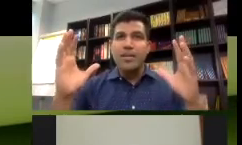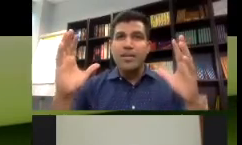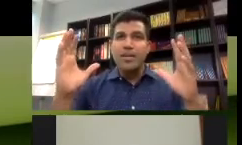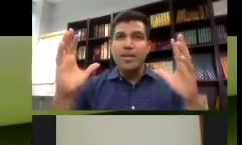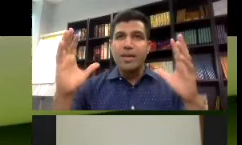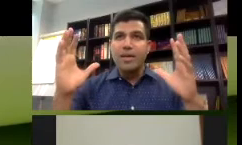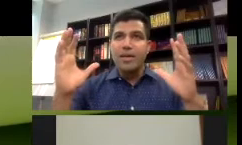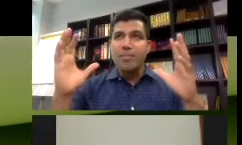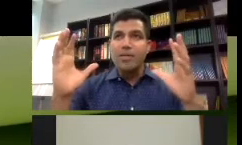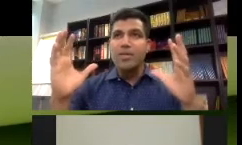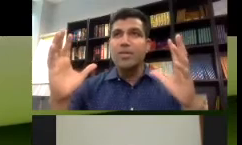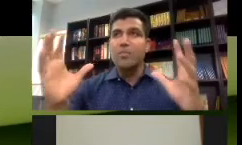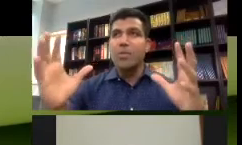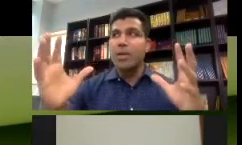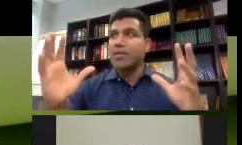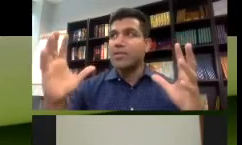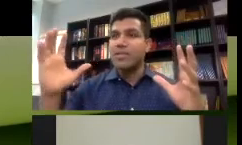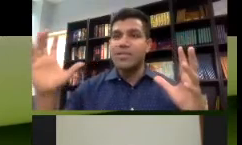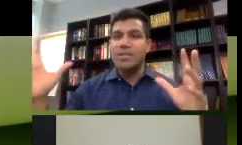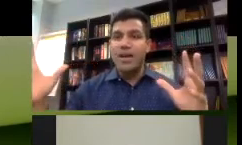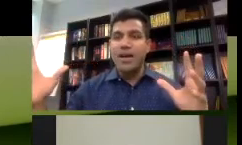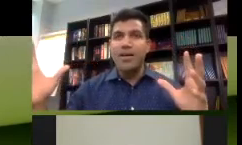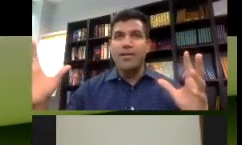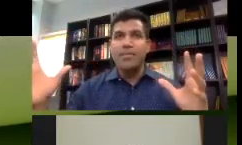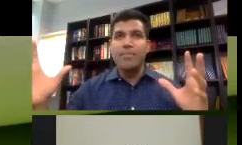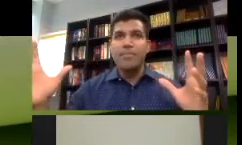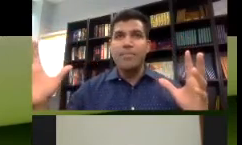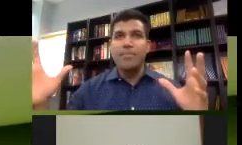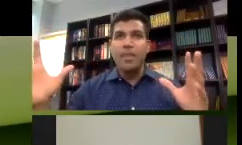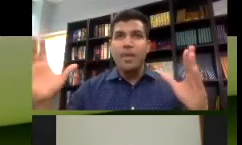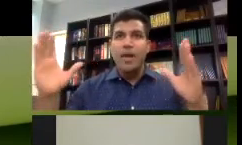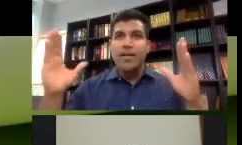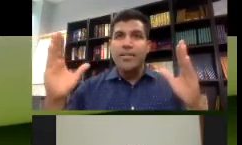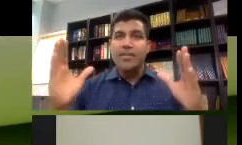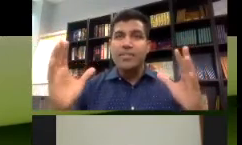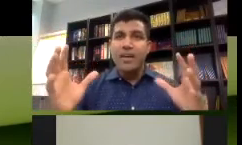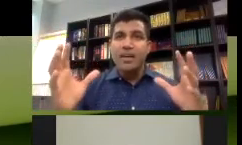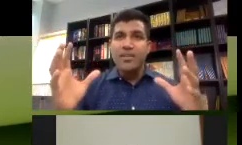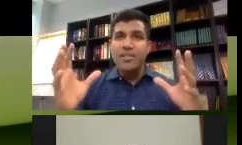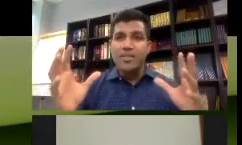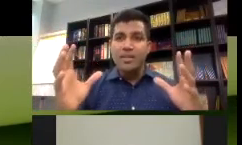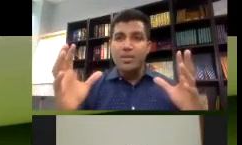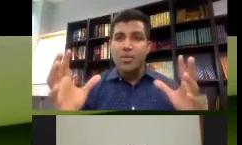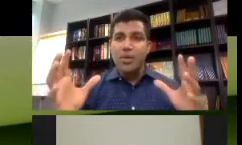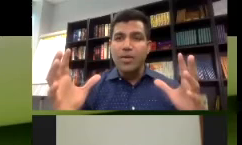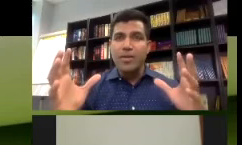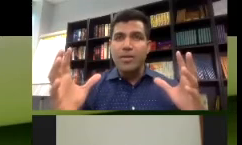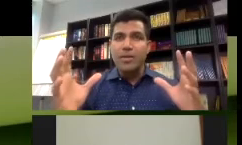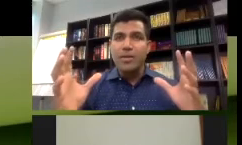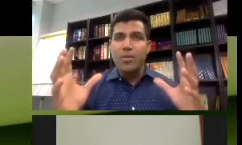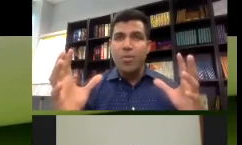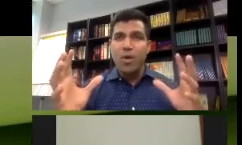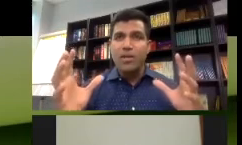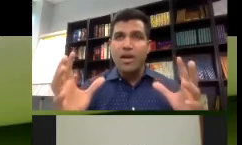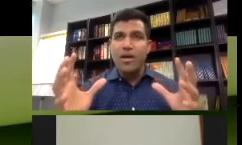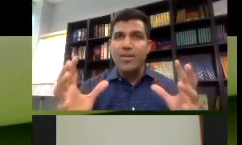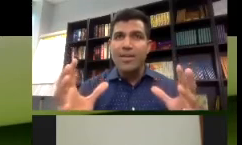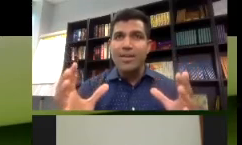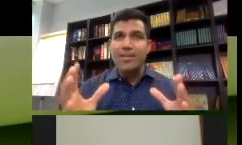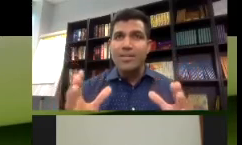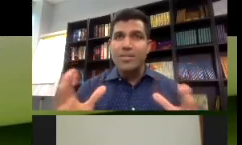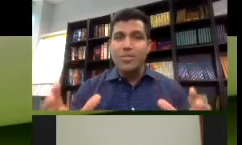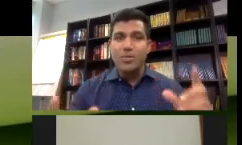sun in a particular place in the sky. And that sun is still doing what